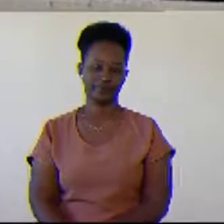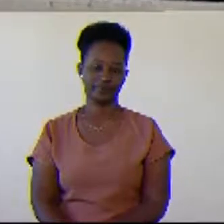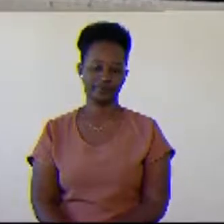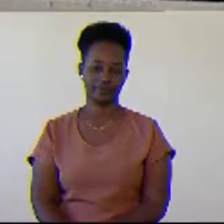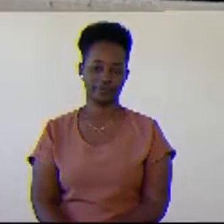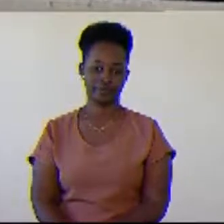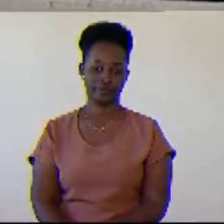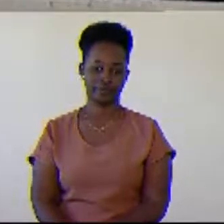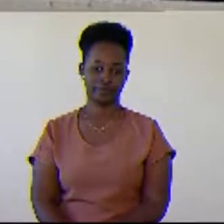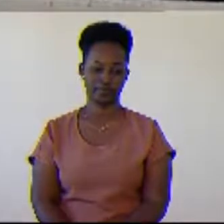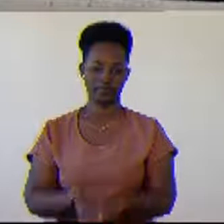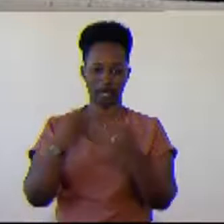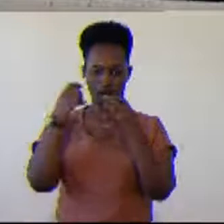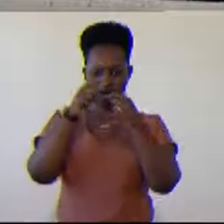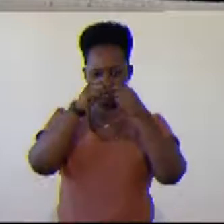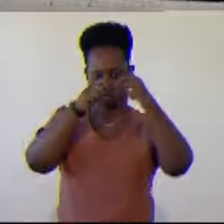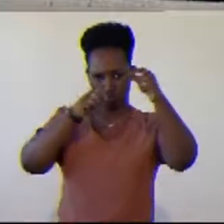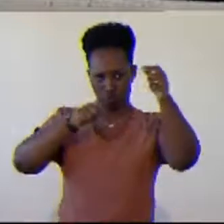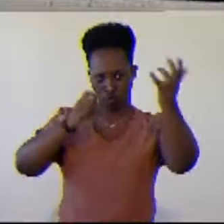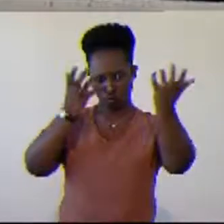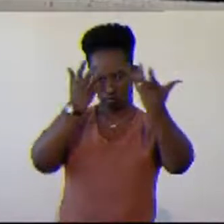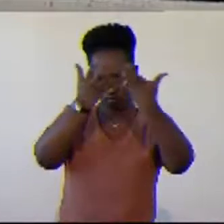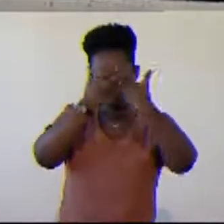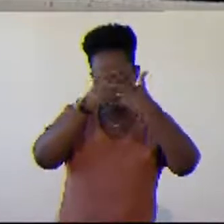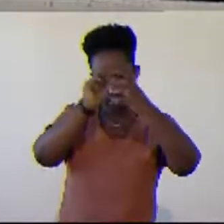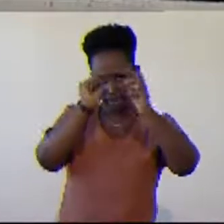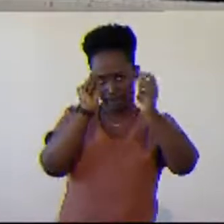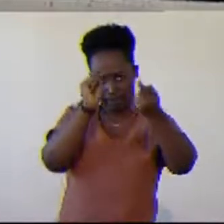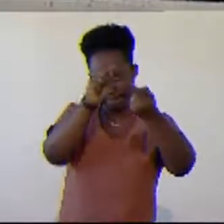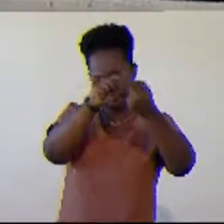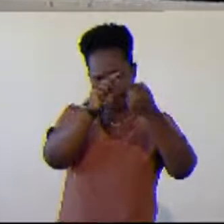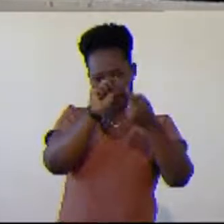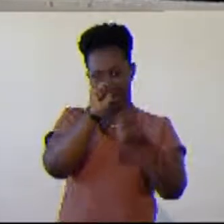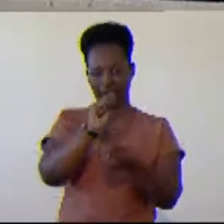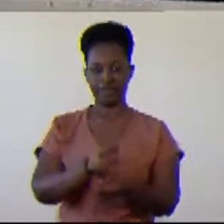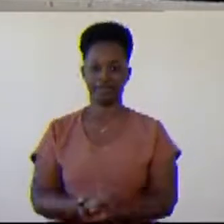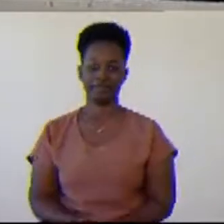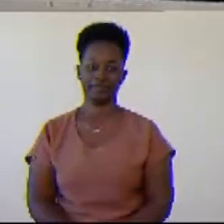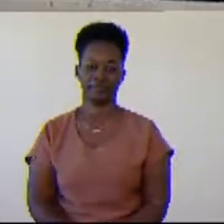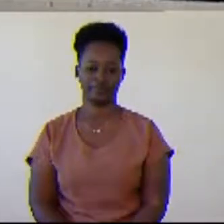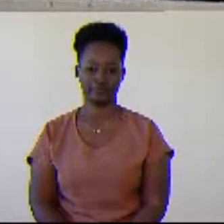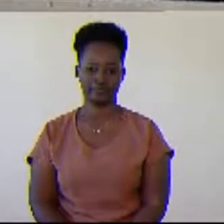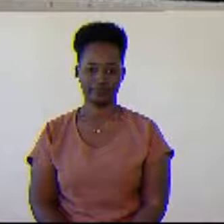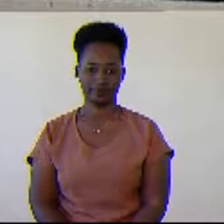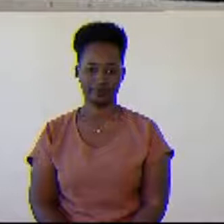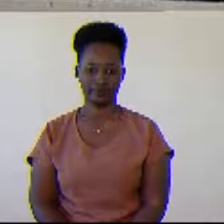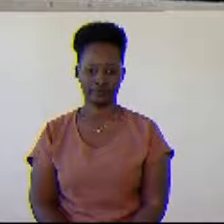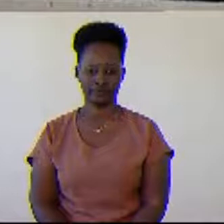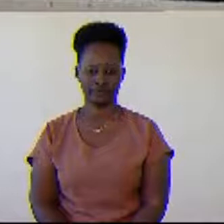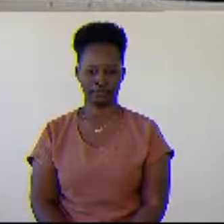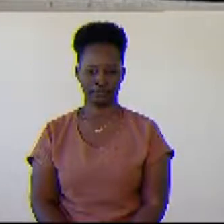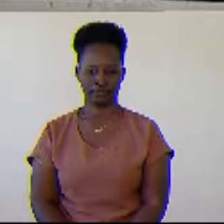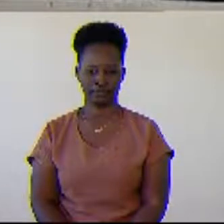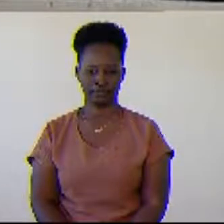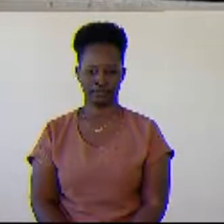So A is there. Join it to A. Okay? Let's see what we get. So if I join accurately, that is what I'm